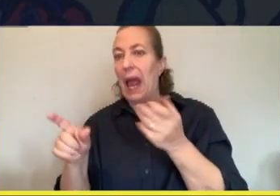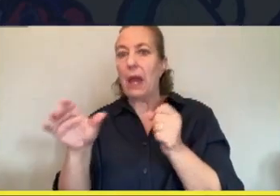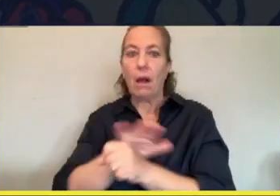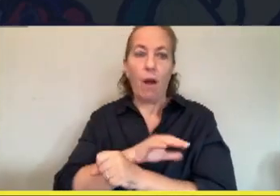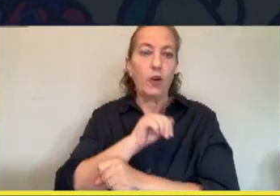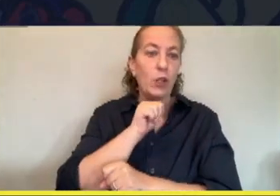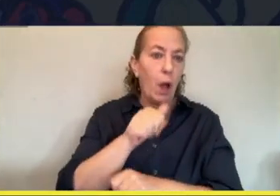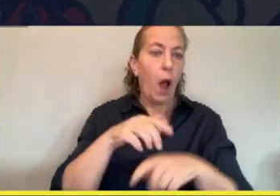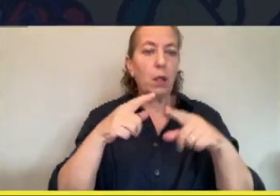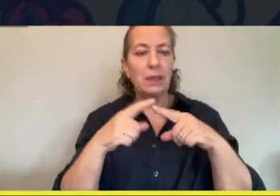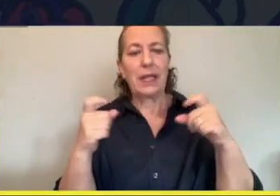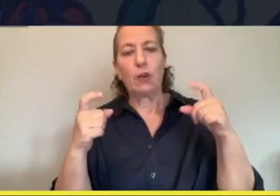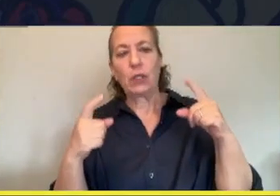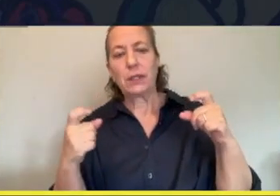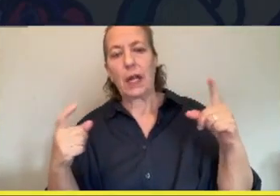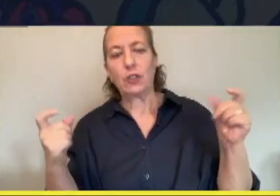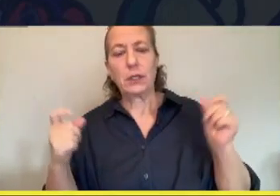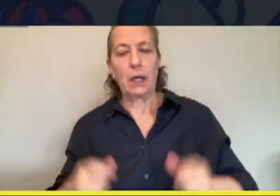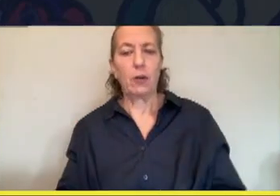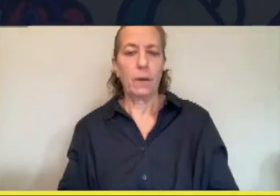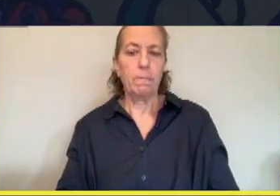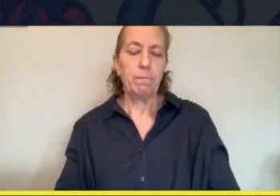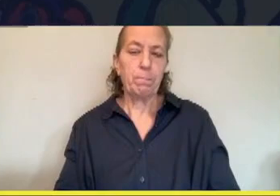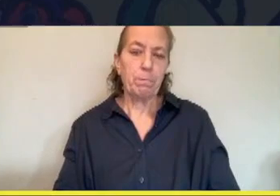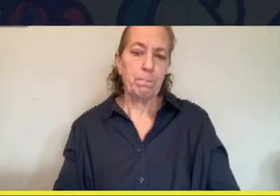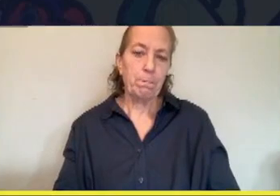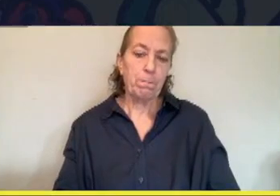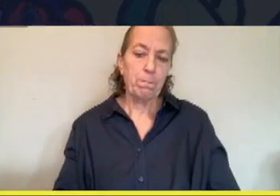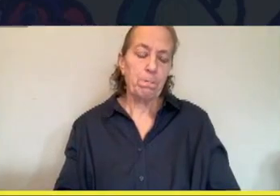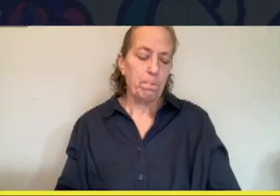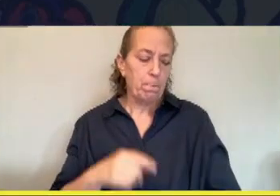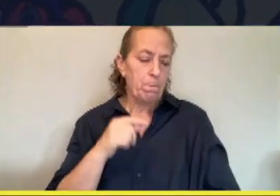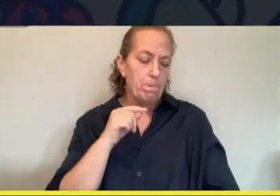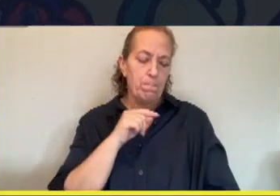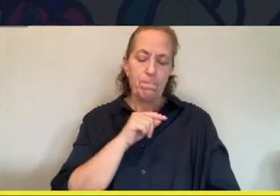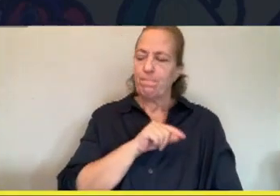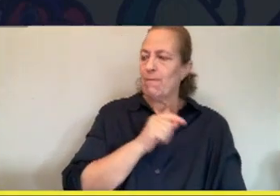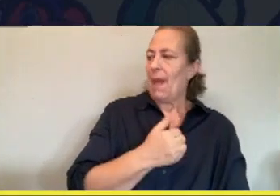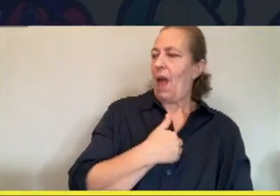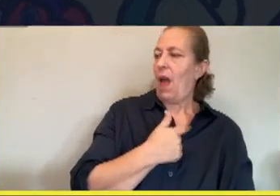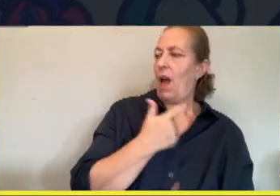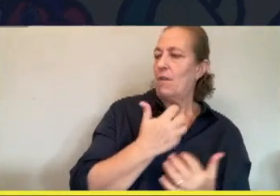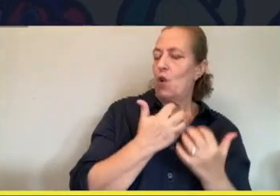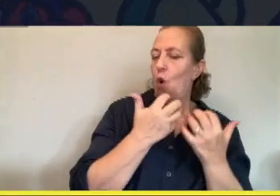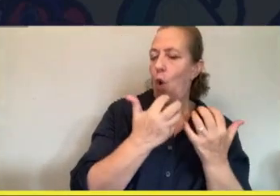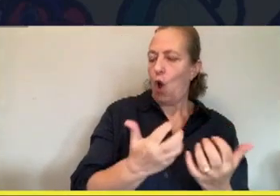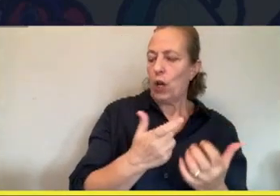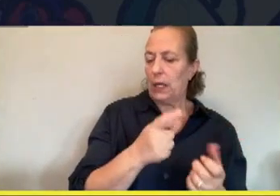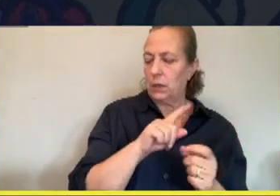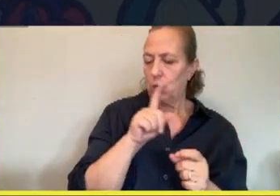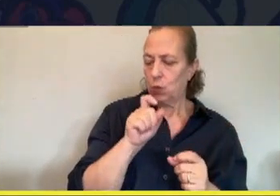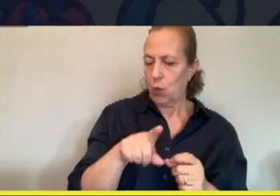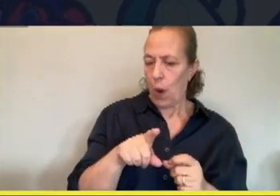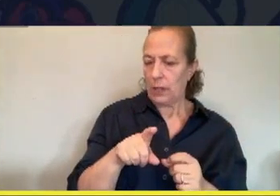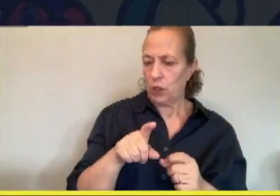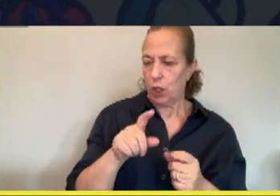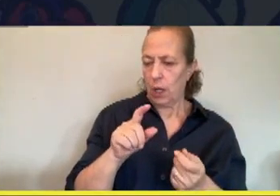Great. I have an audience question. How will shift to digital care affect care for people with